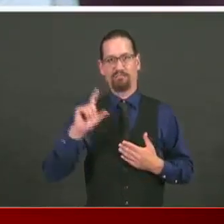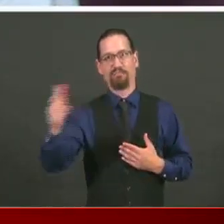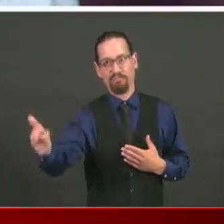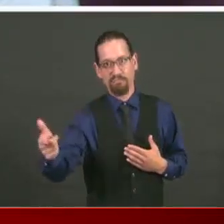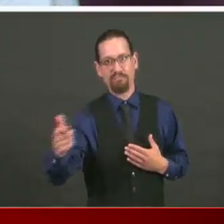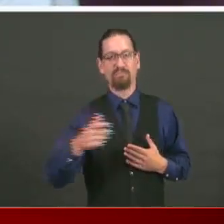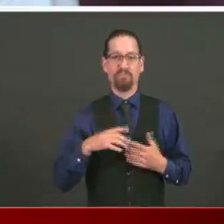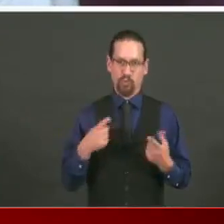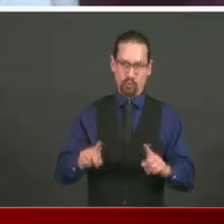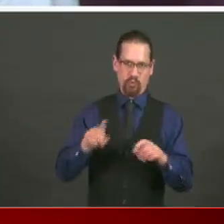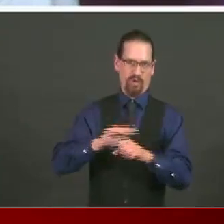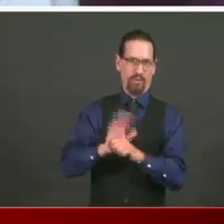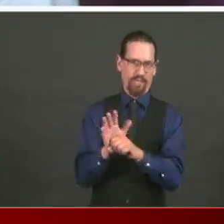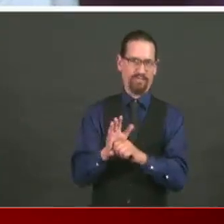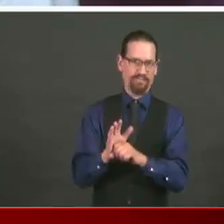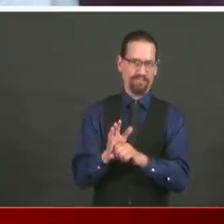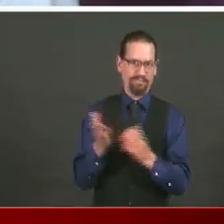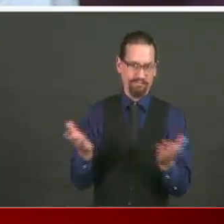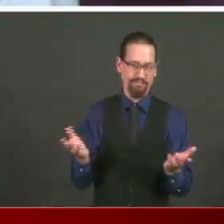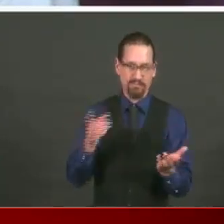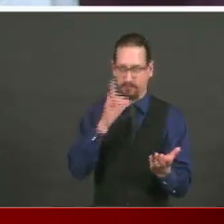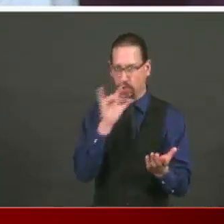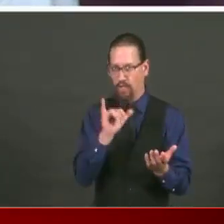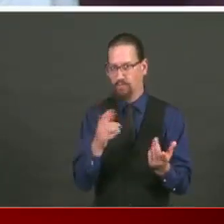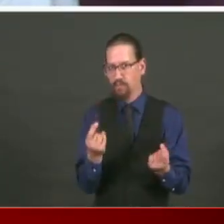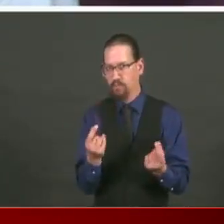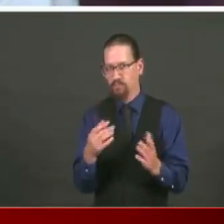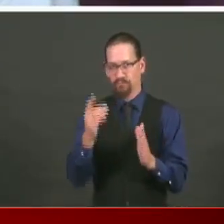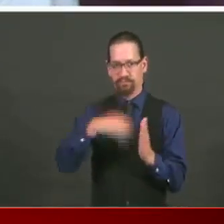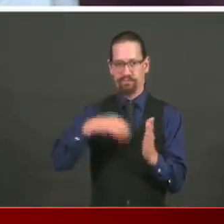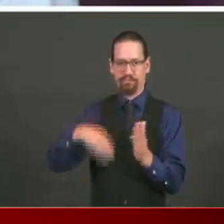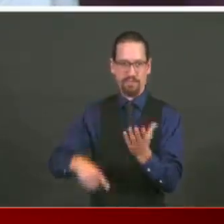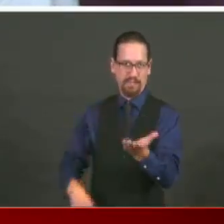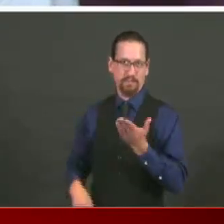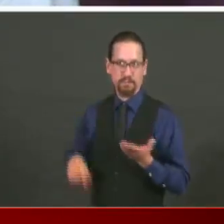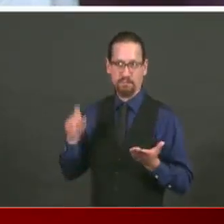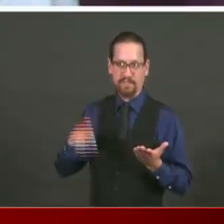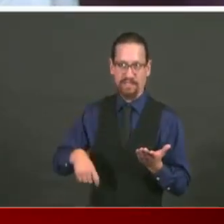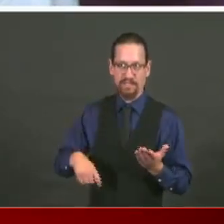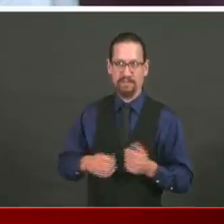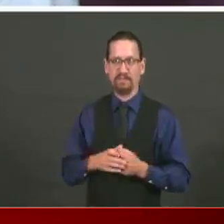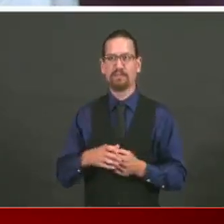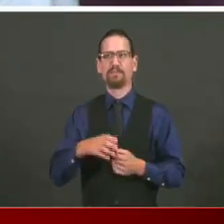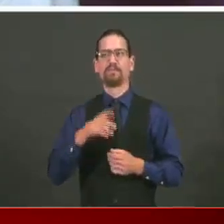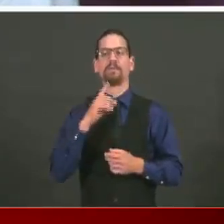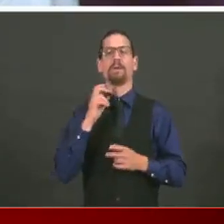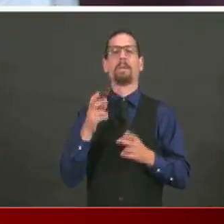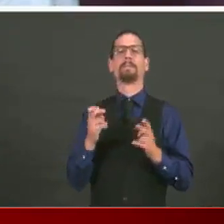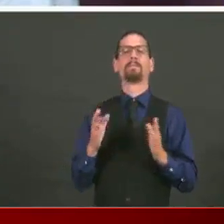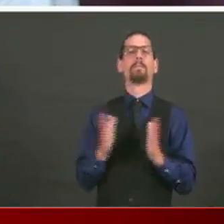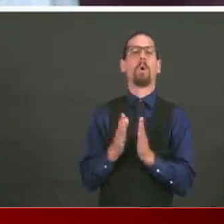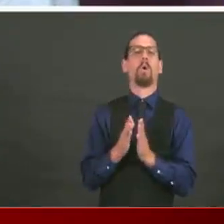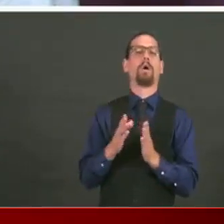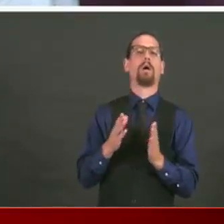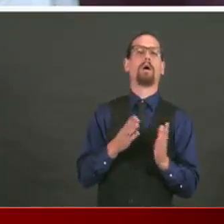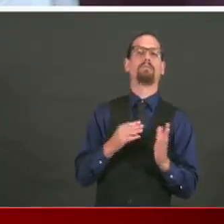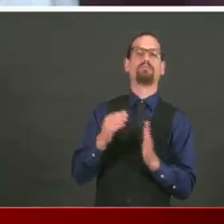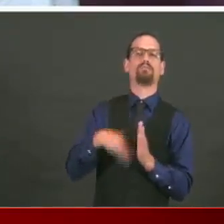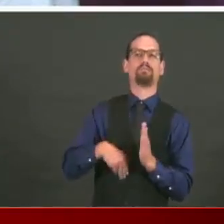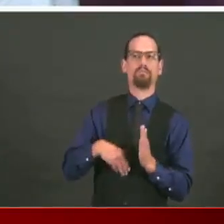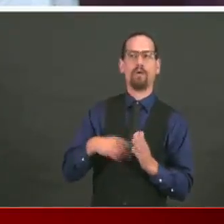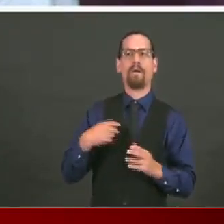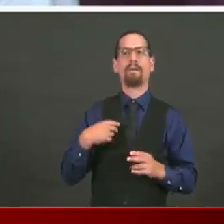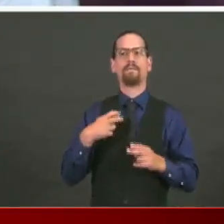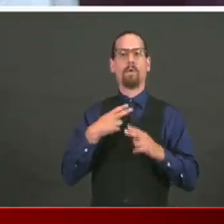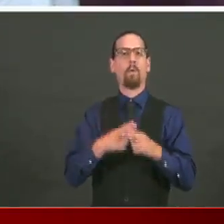fact thriving. There'll be a template-based mini plan that some businesses have to fill out if they are not doing as well